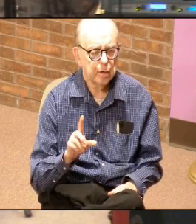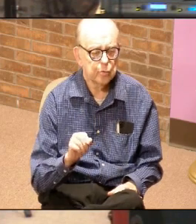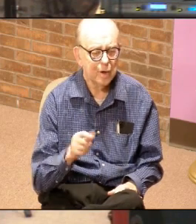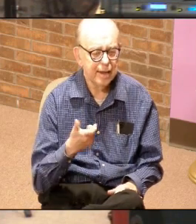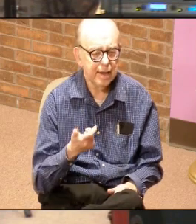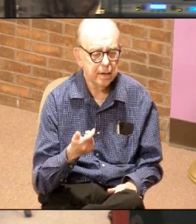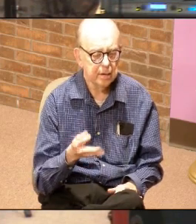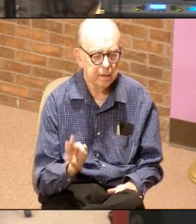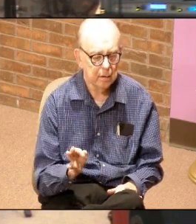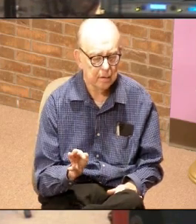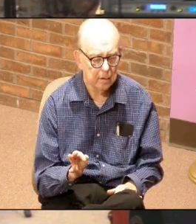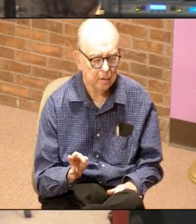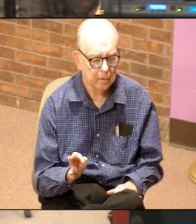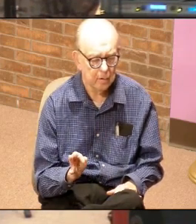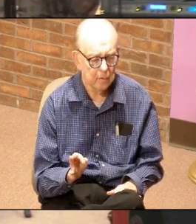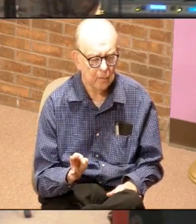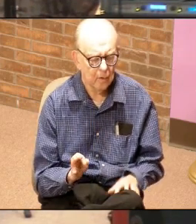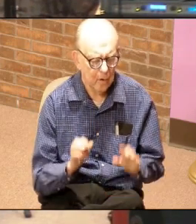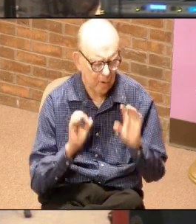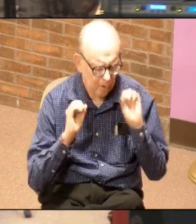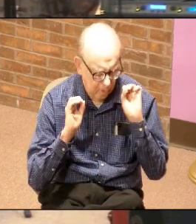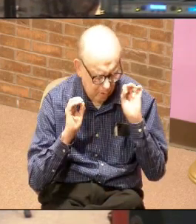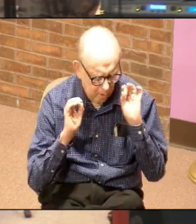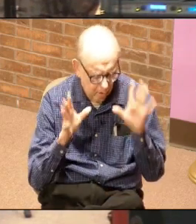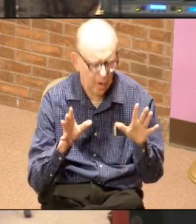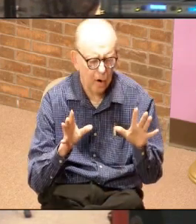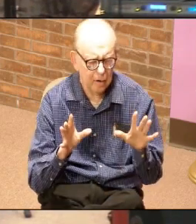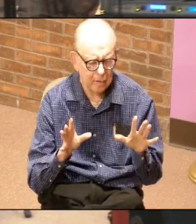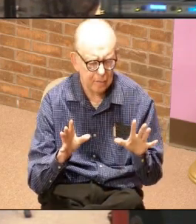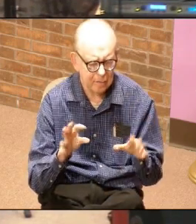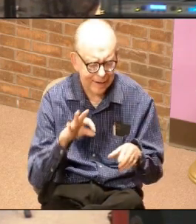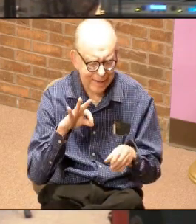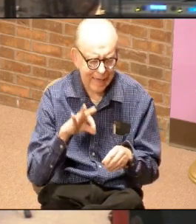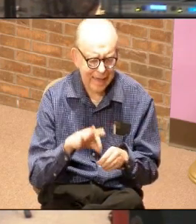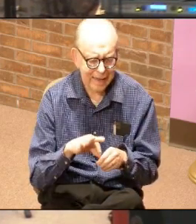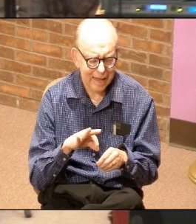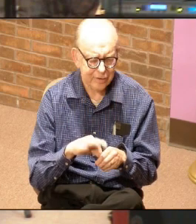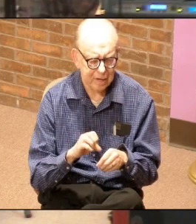2019 with a very tumultuous election.